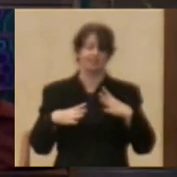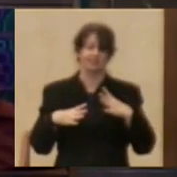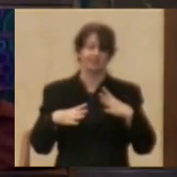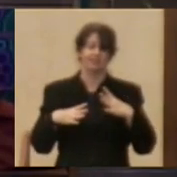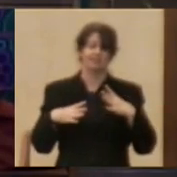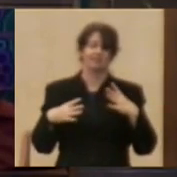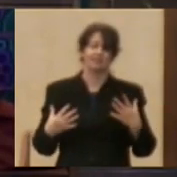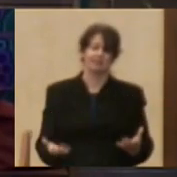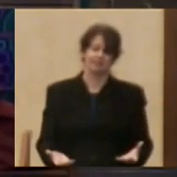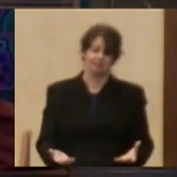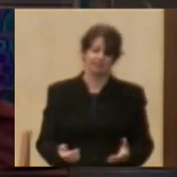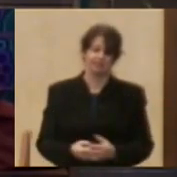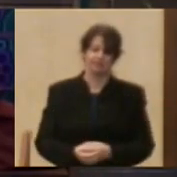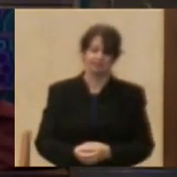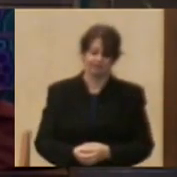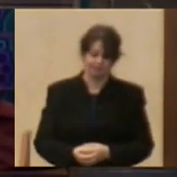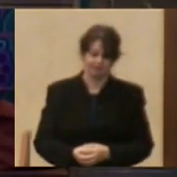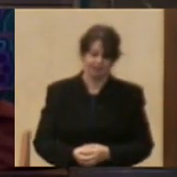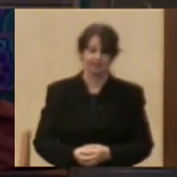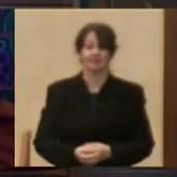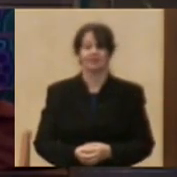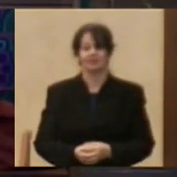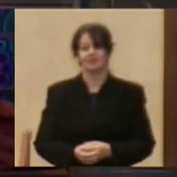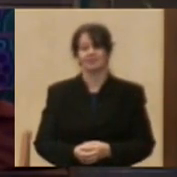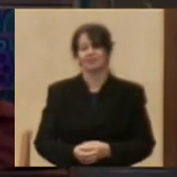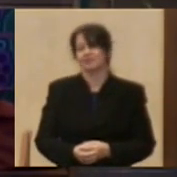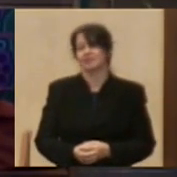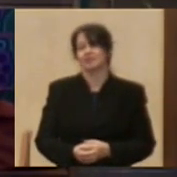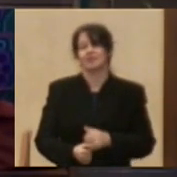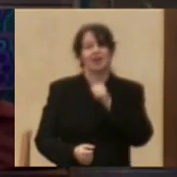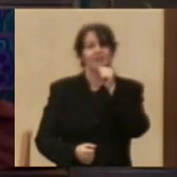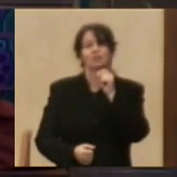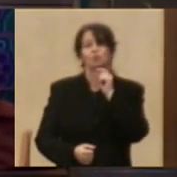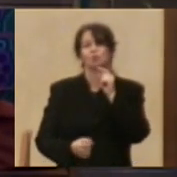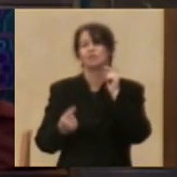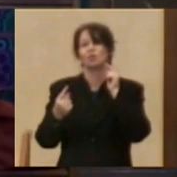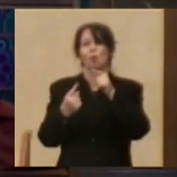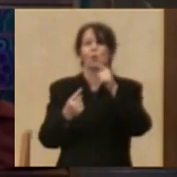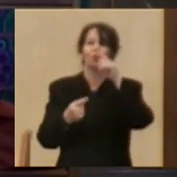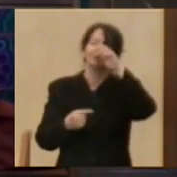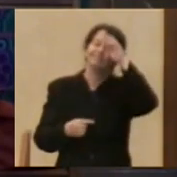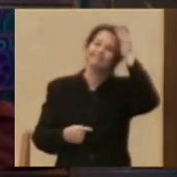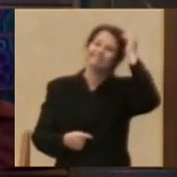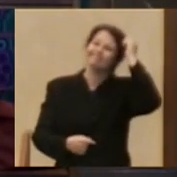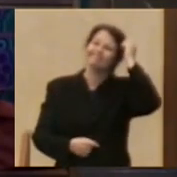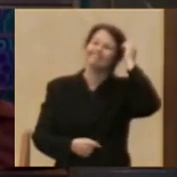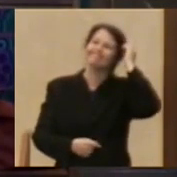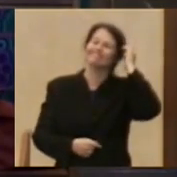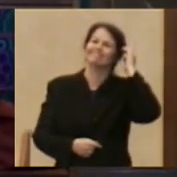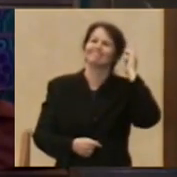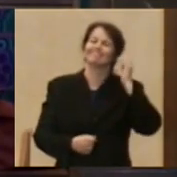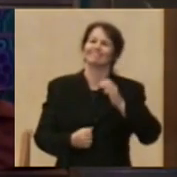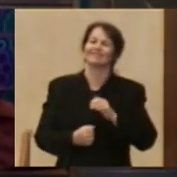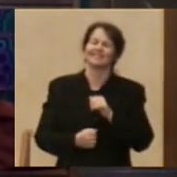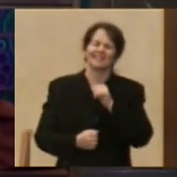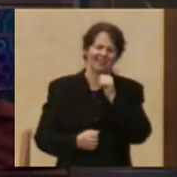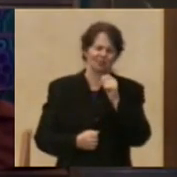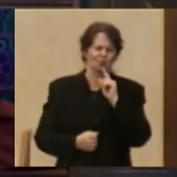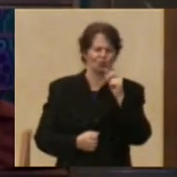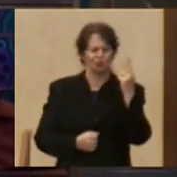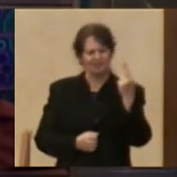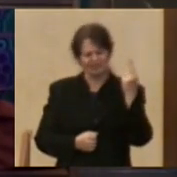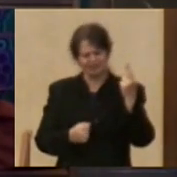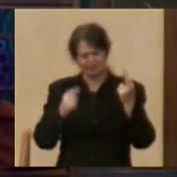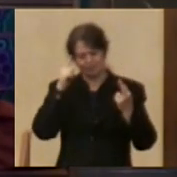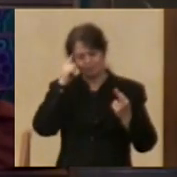those are superficial things. That's not even what it's about. I get that. It's just that,